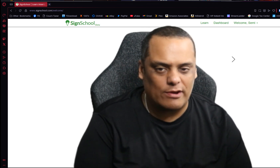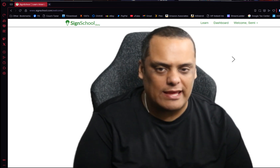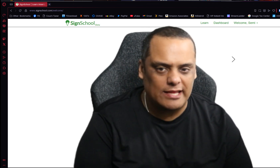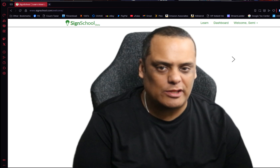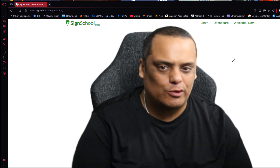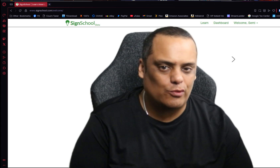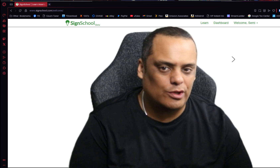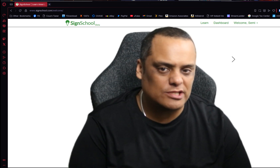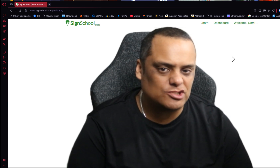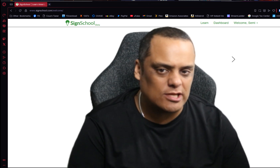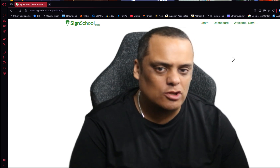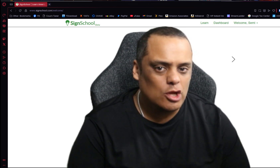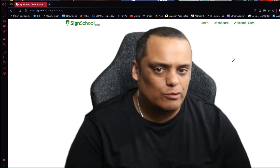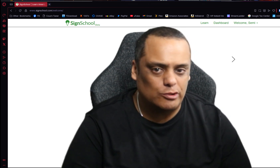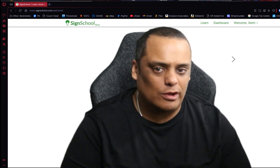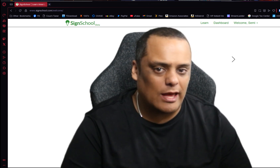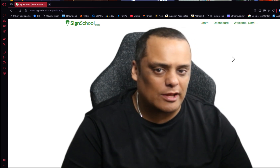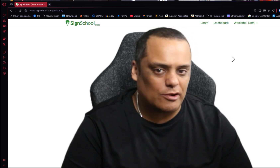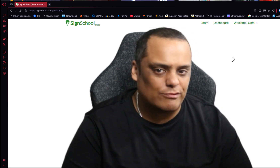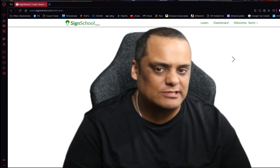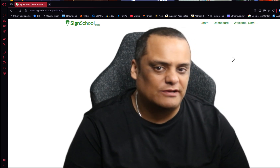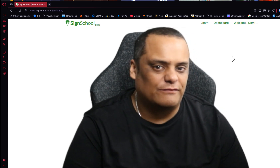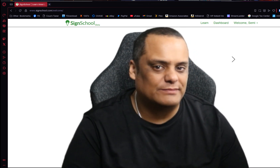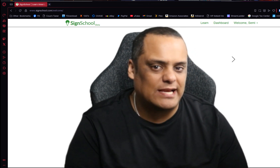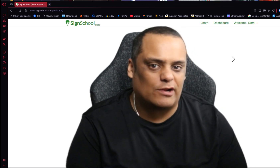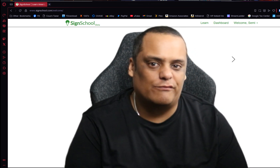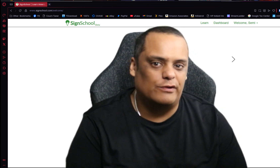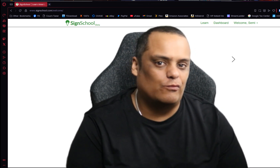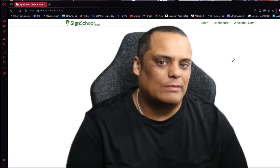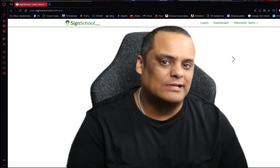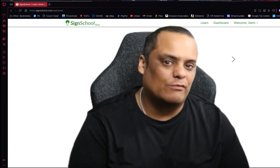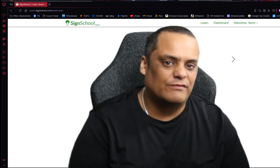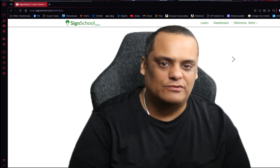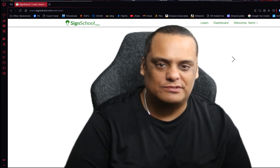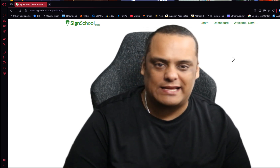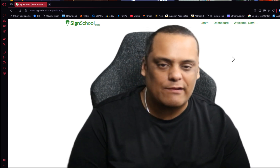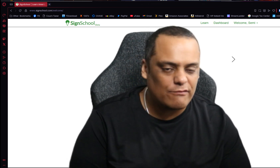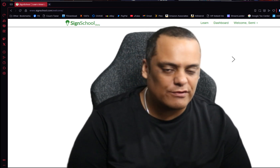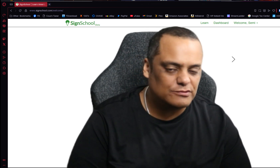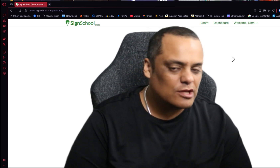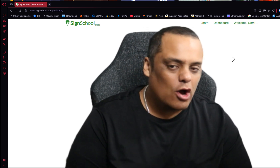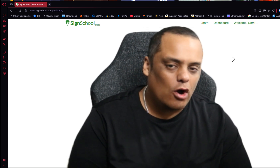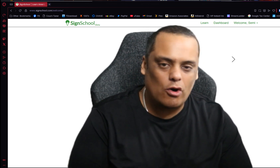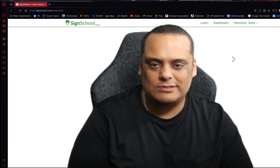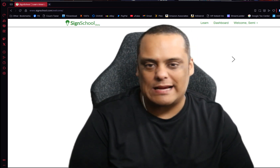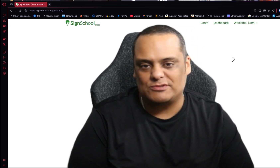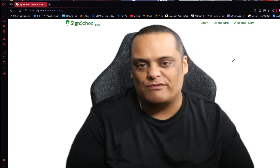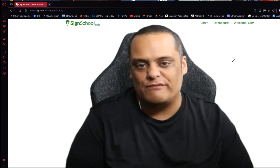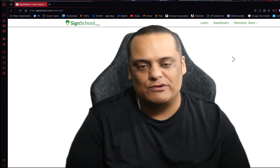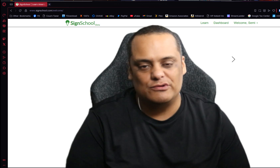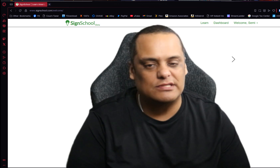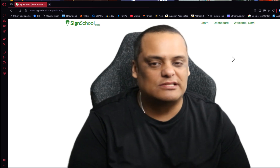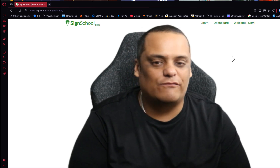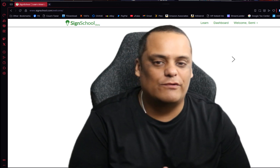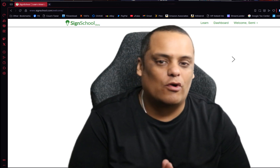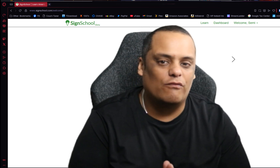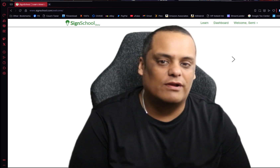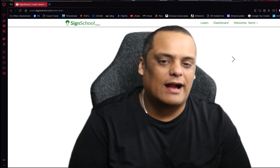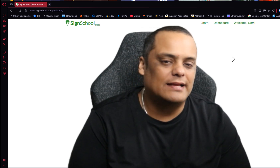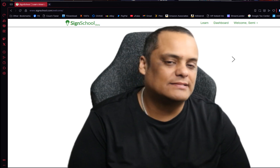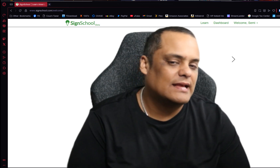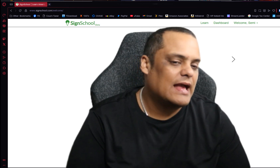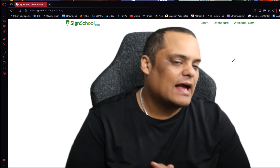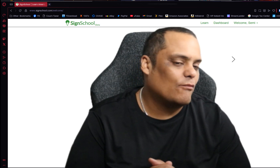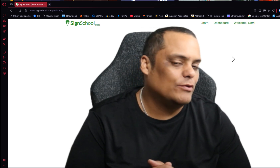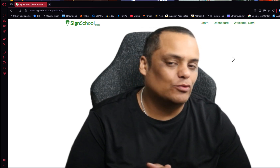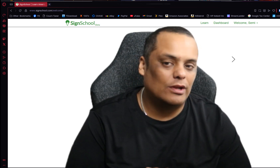miss out on anything we do on this channel. We do a lot of great stuff, from tech review, website reviews, game reviews, all types of reviews and stuff we go over,